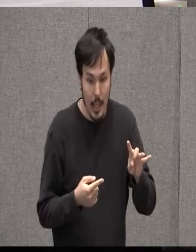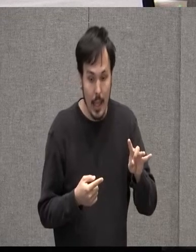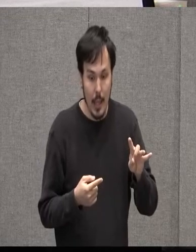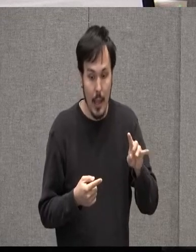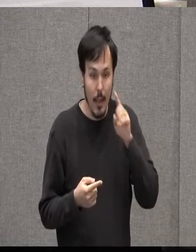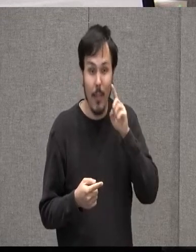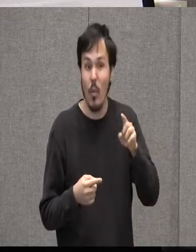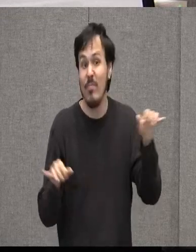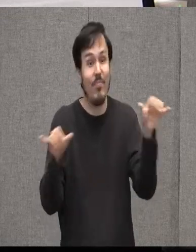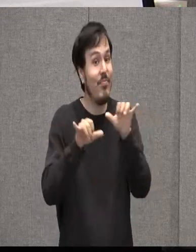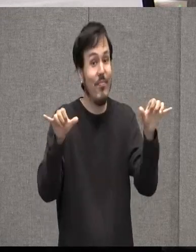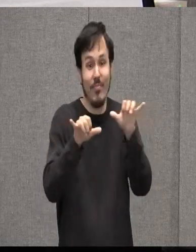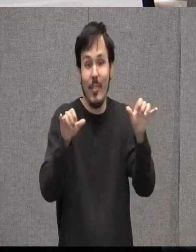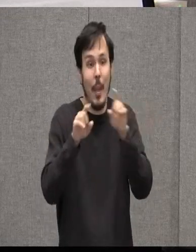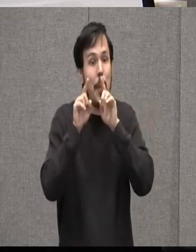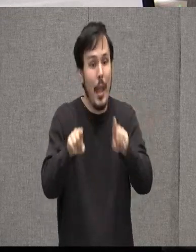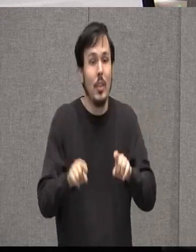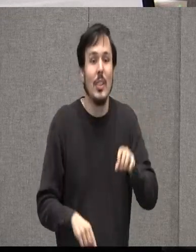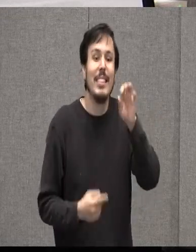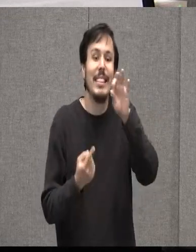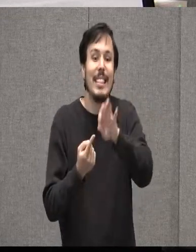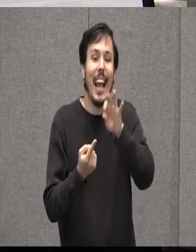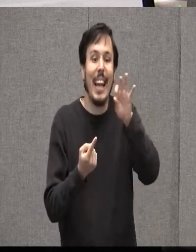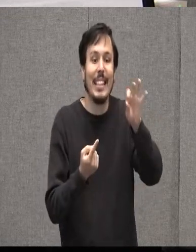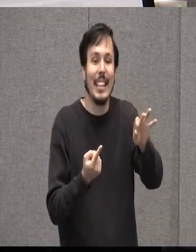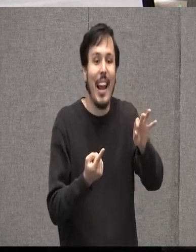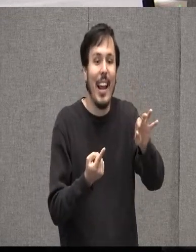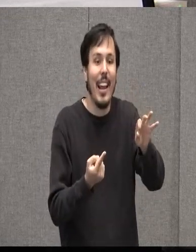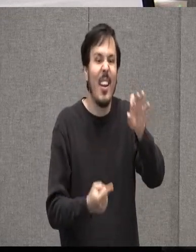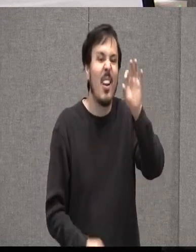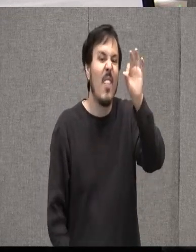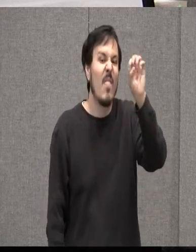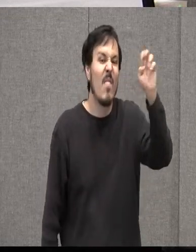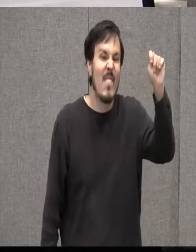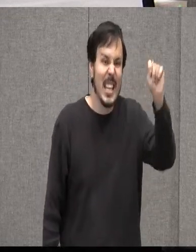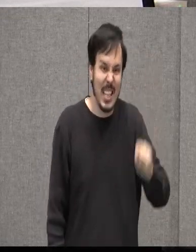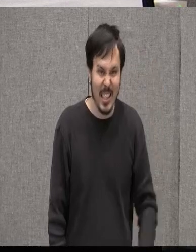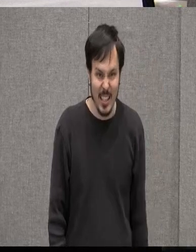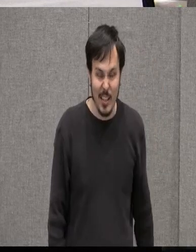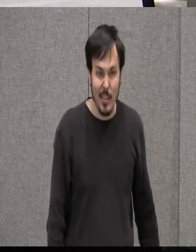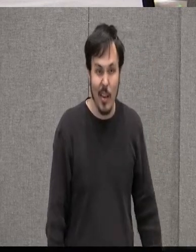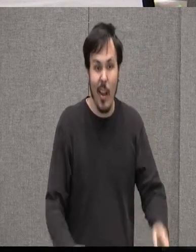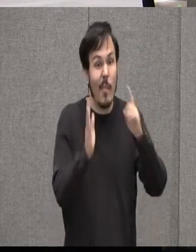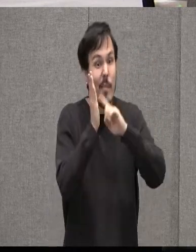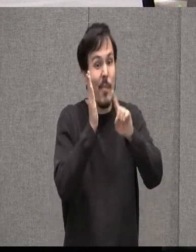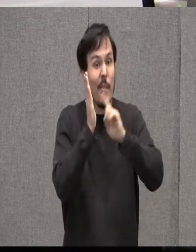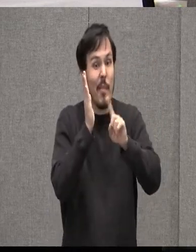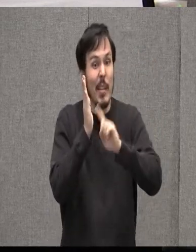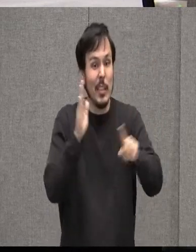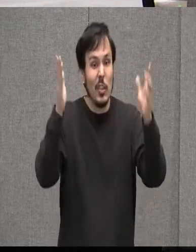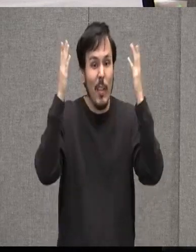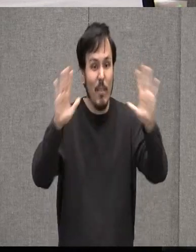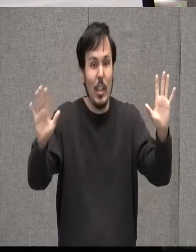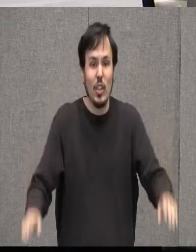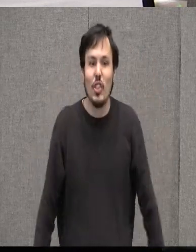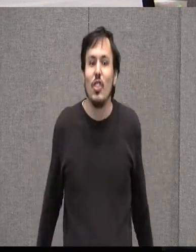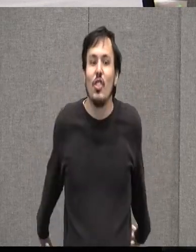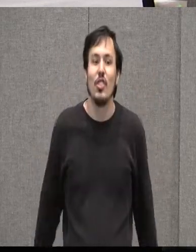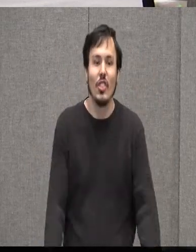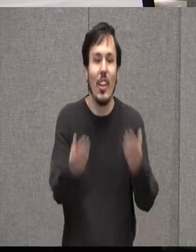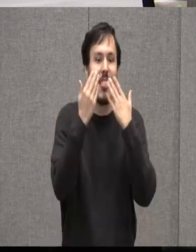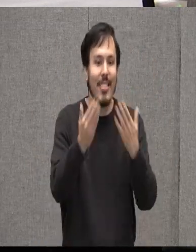22 gives us 11 for a total of 99 feet. We could also work it out